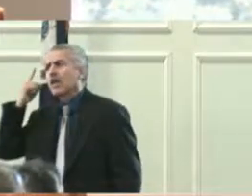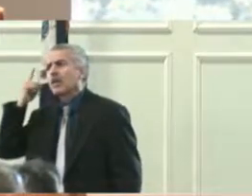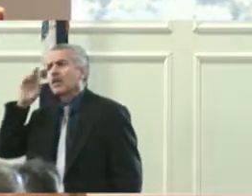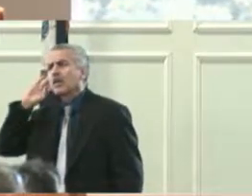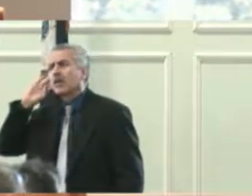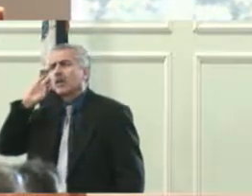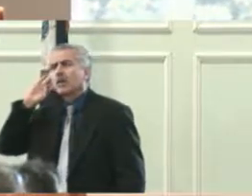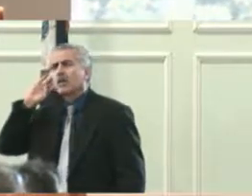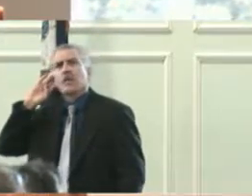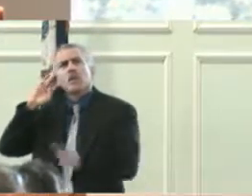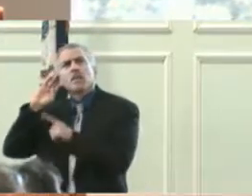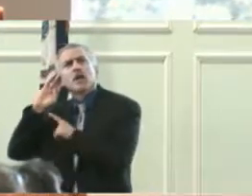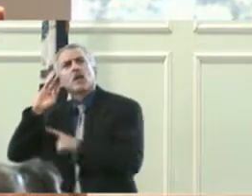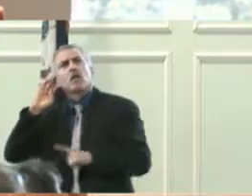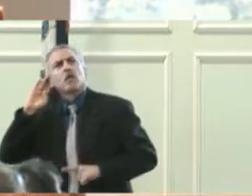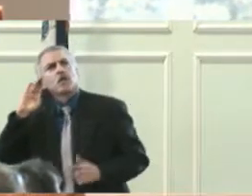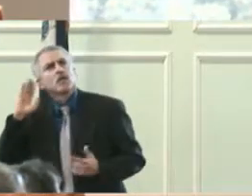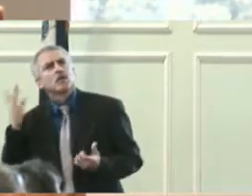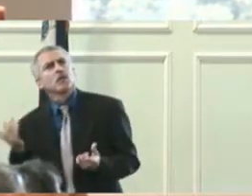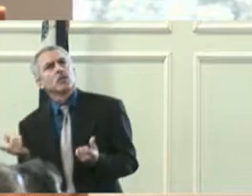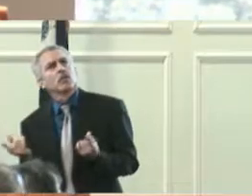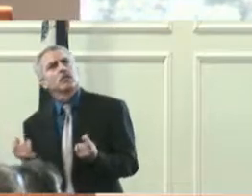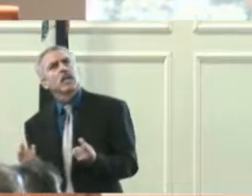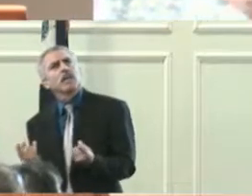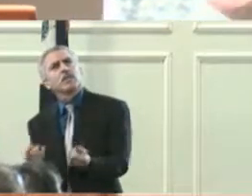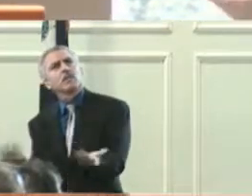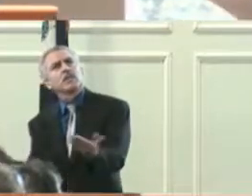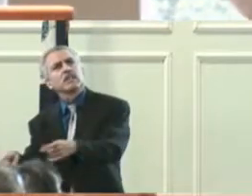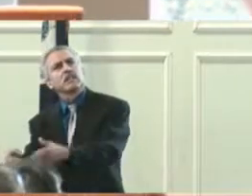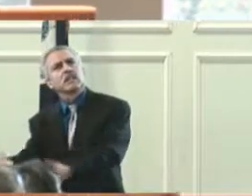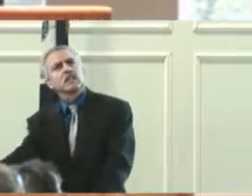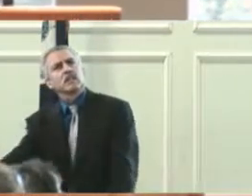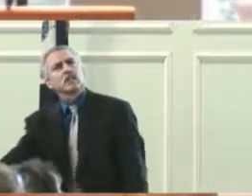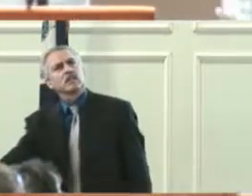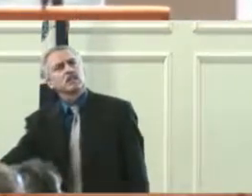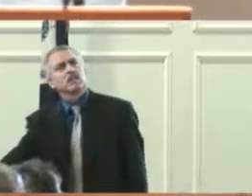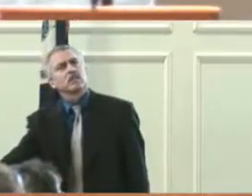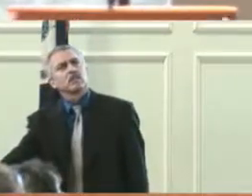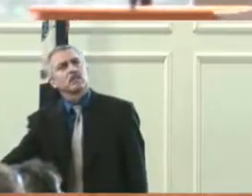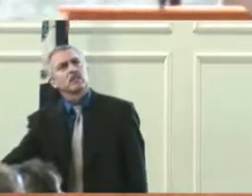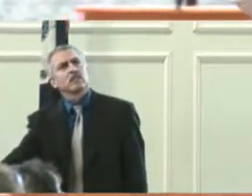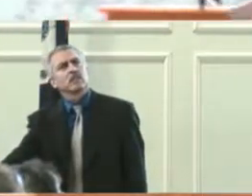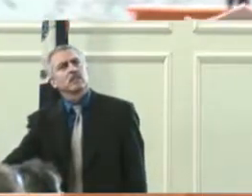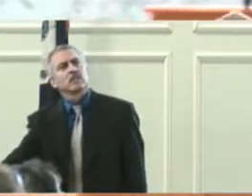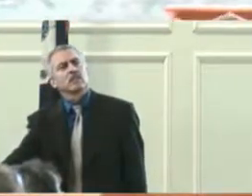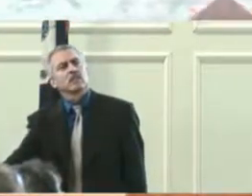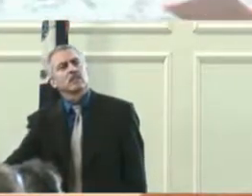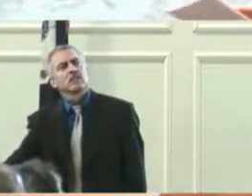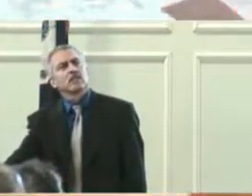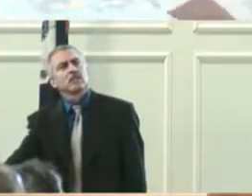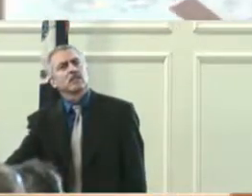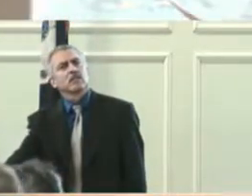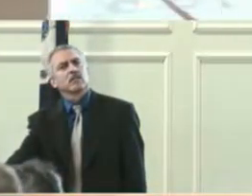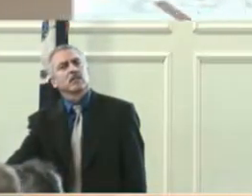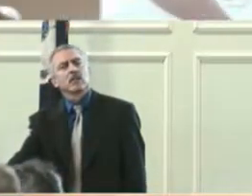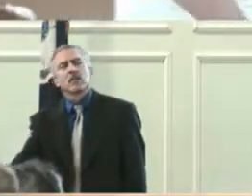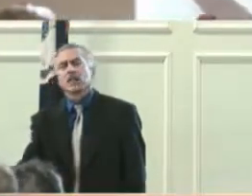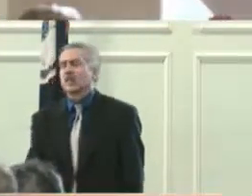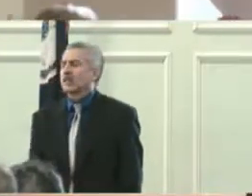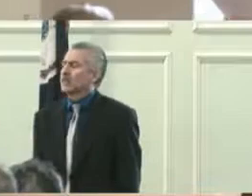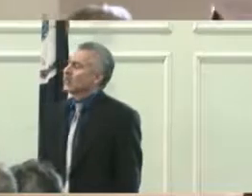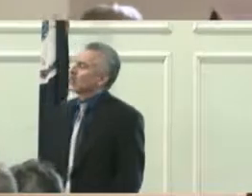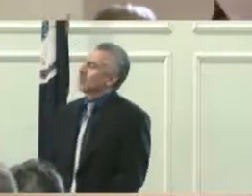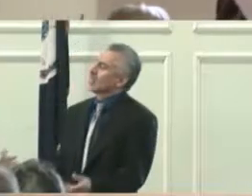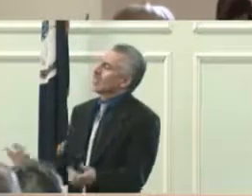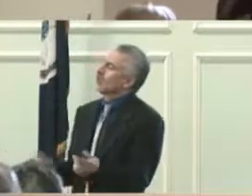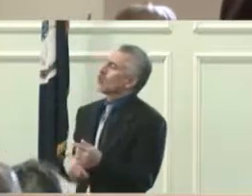I said, my Lord, what shall be the end of these things? You see, don't fret because you don't understand